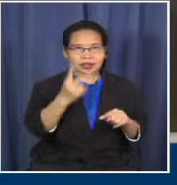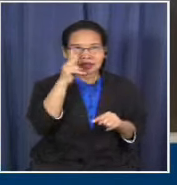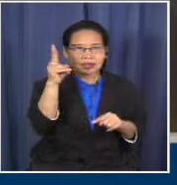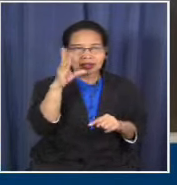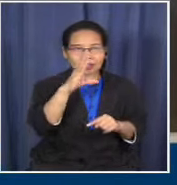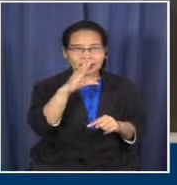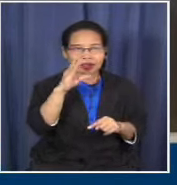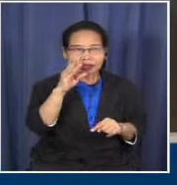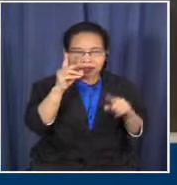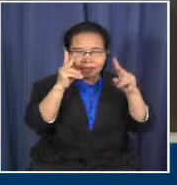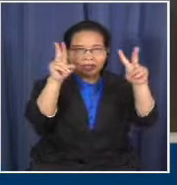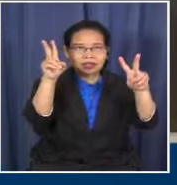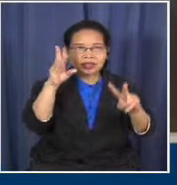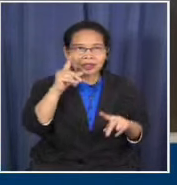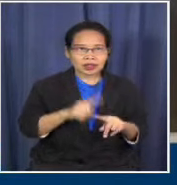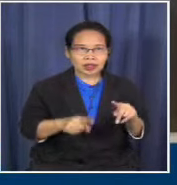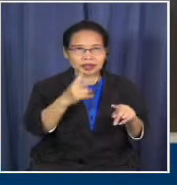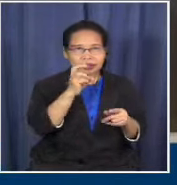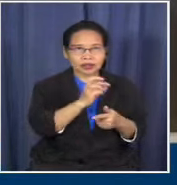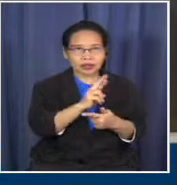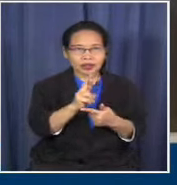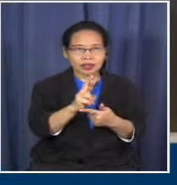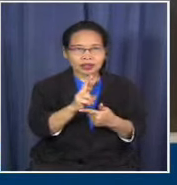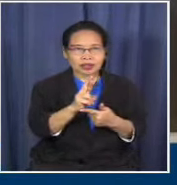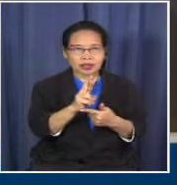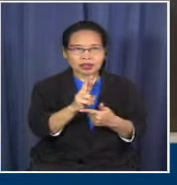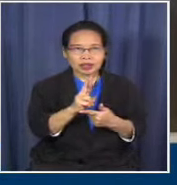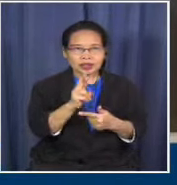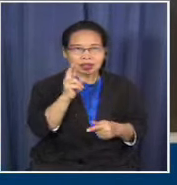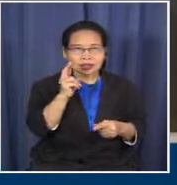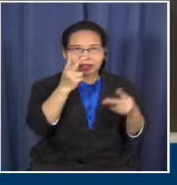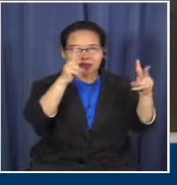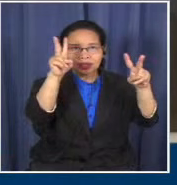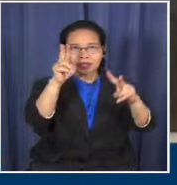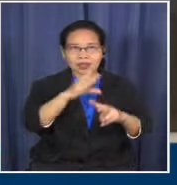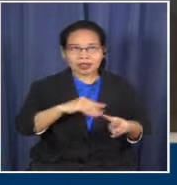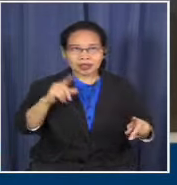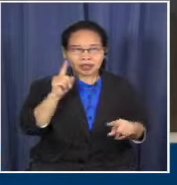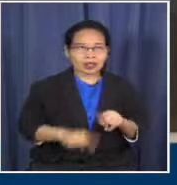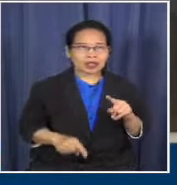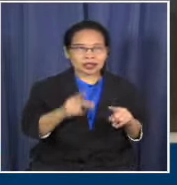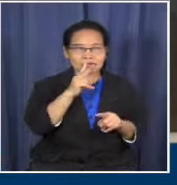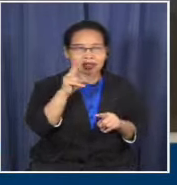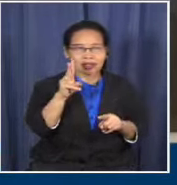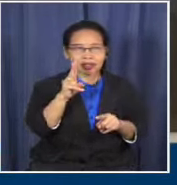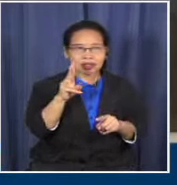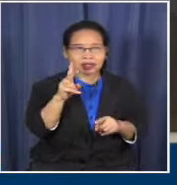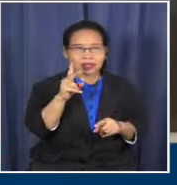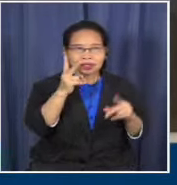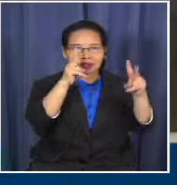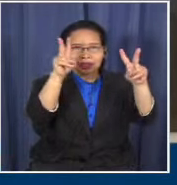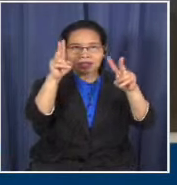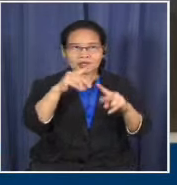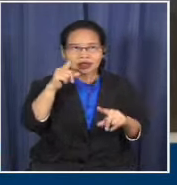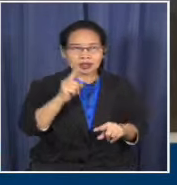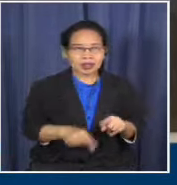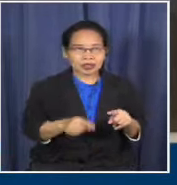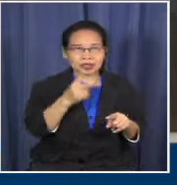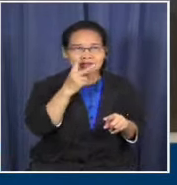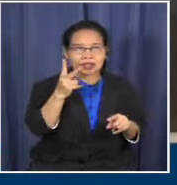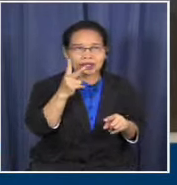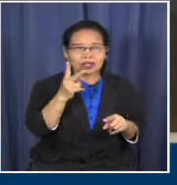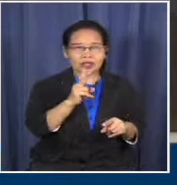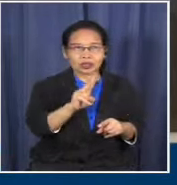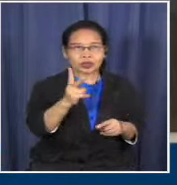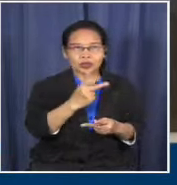and invisible, whether visible they be visible and invisible. Visible and invisible. There